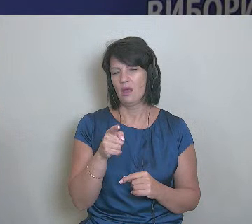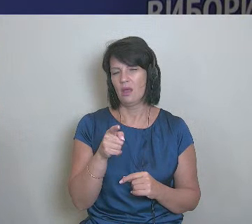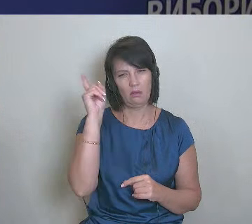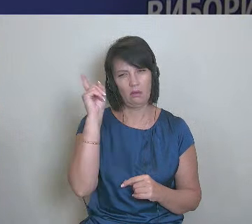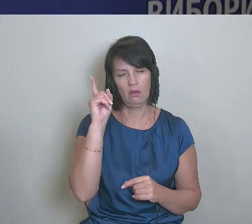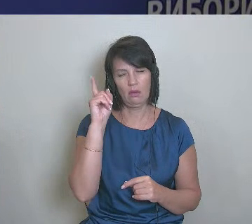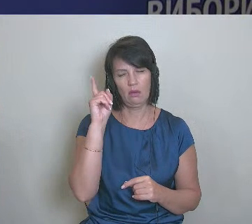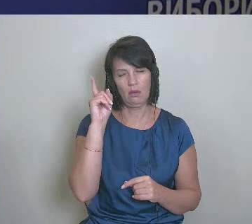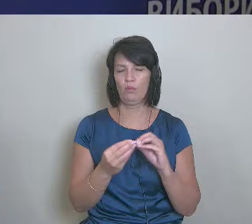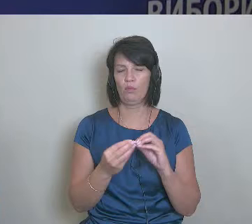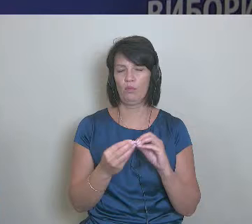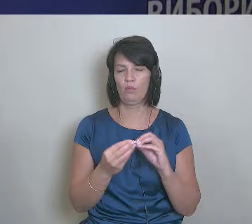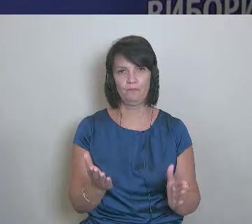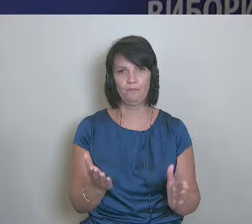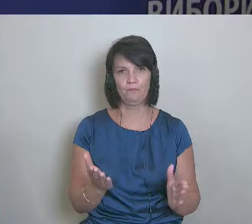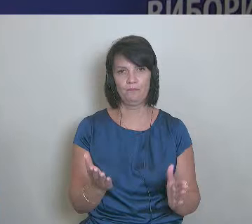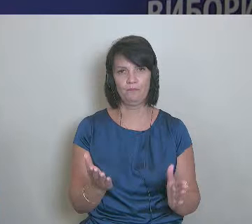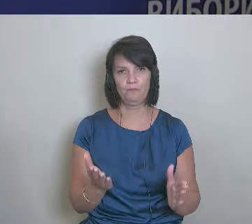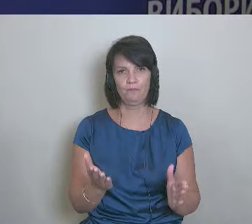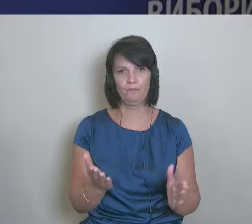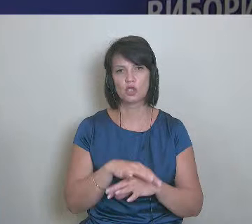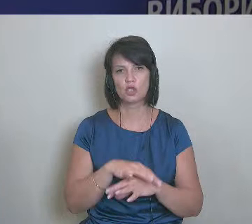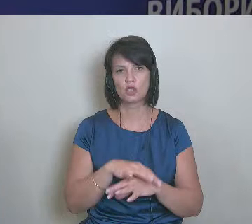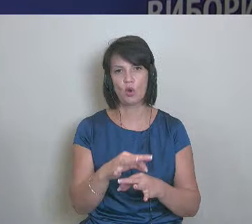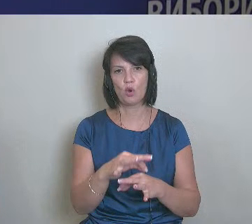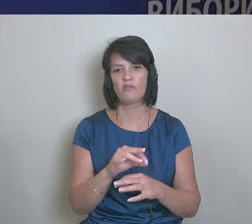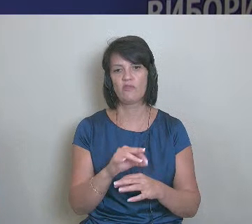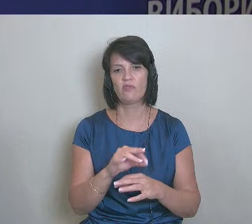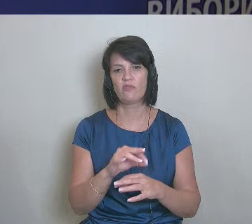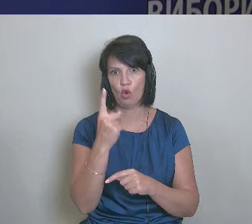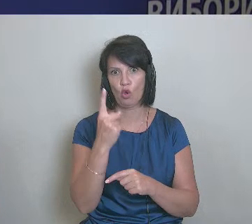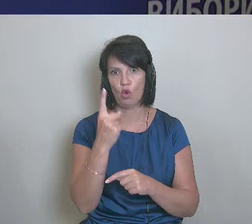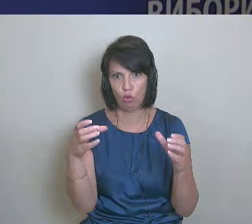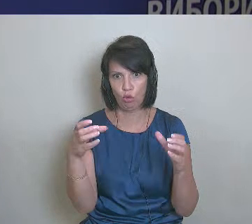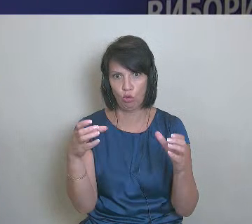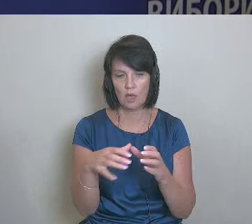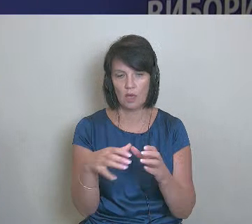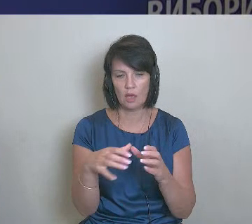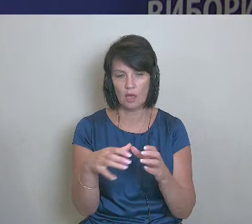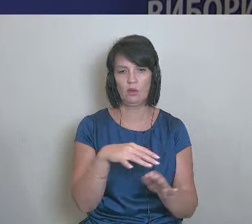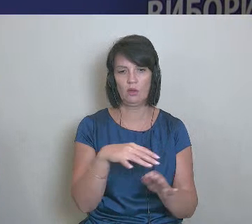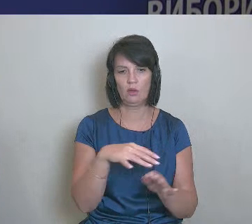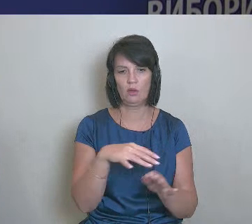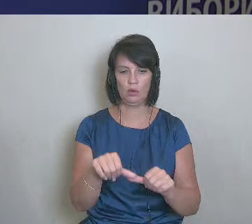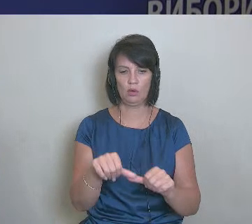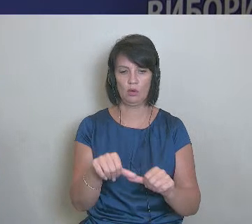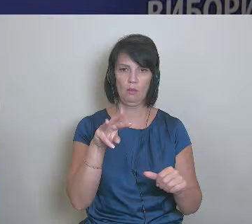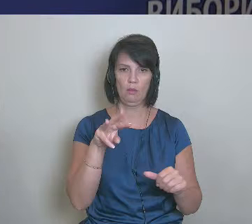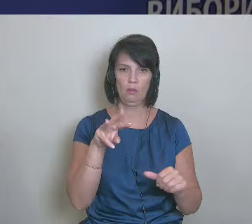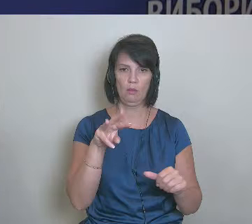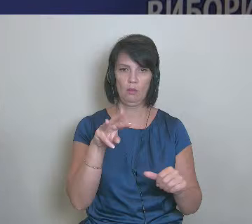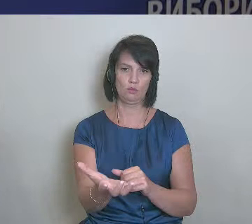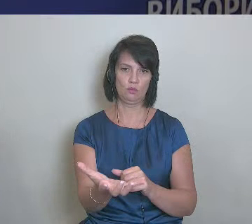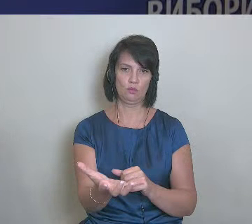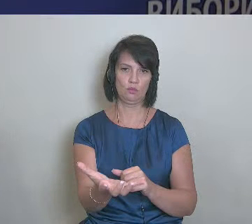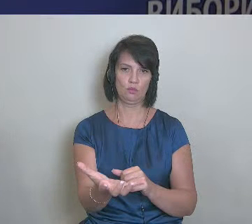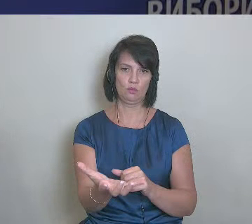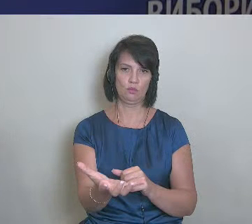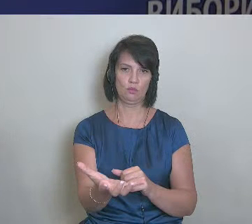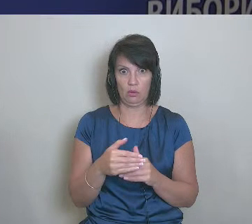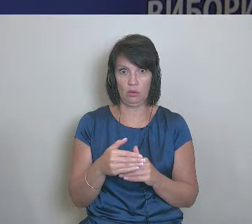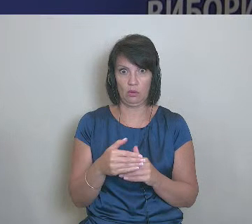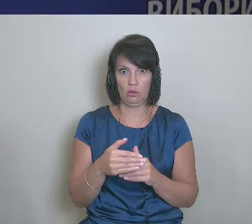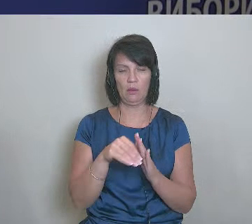very long-standing, painful issue for Ukraine. Having trained one set of members of